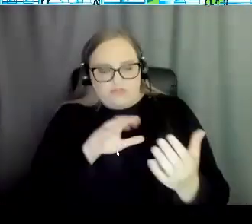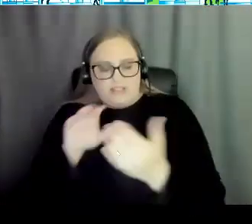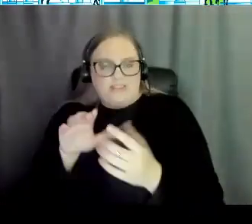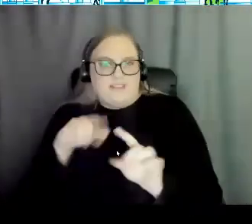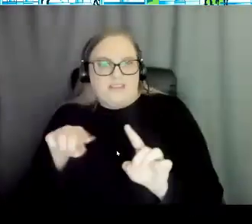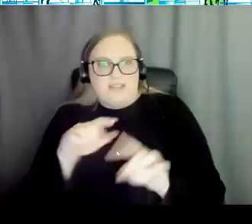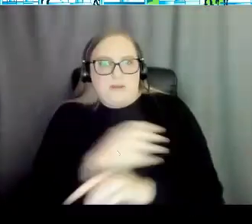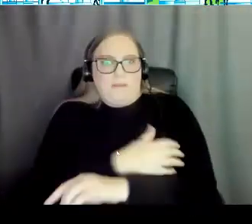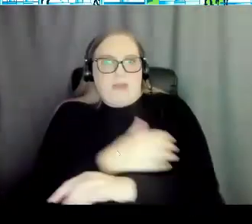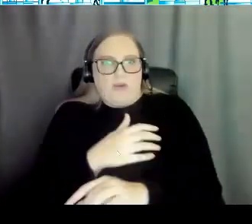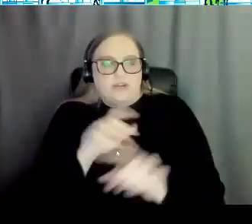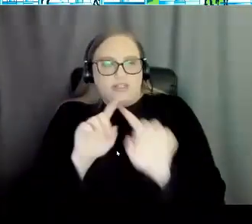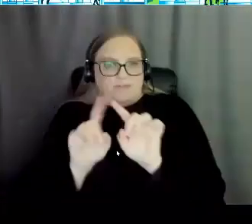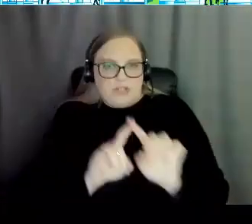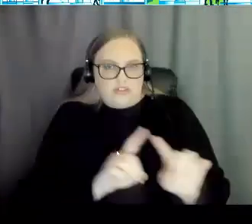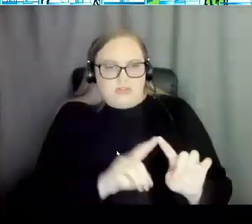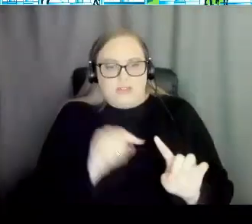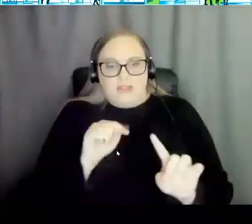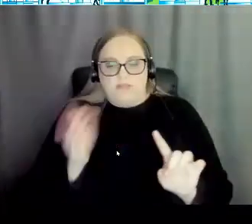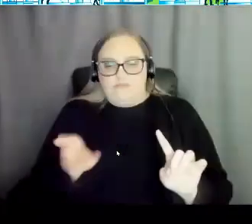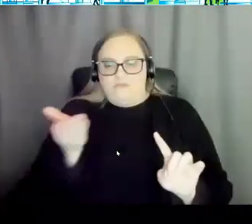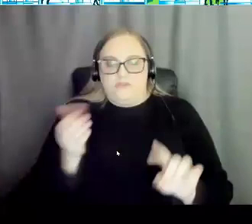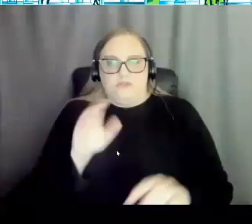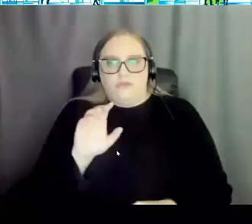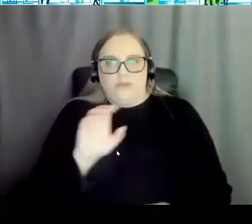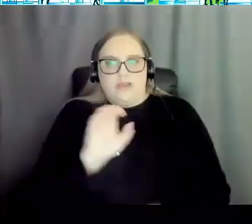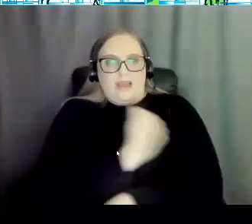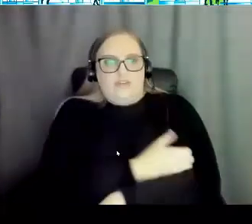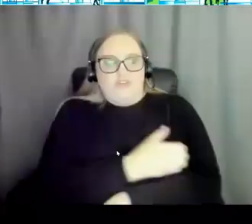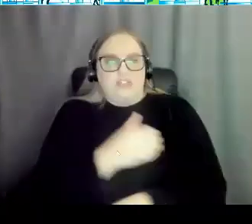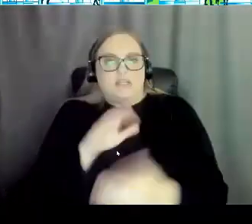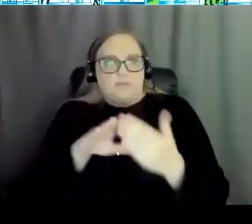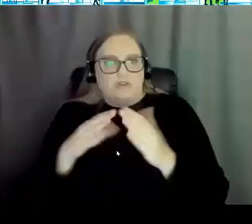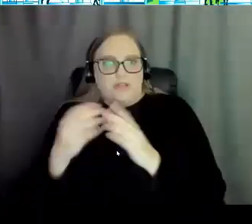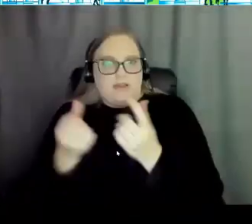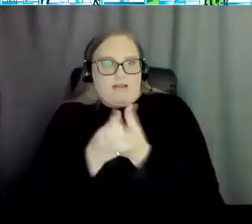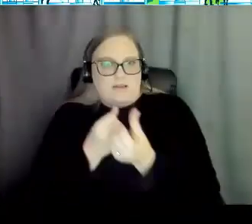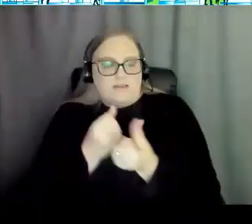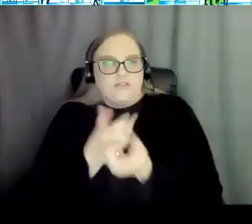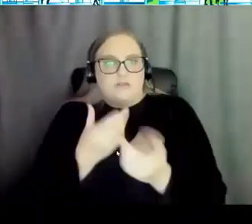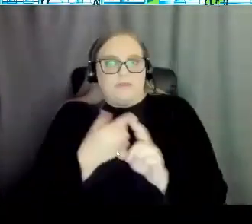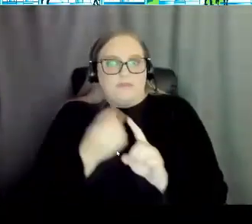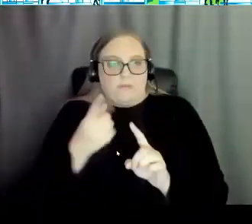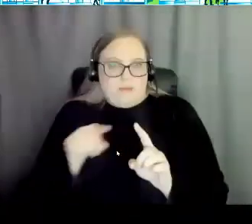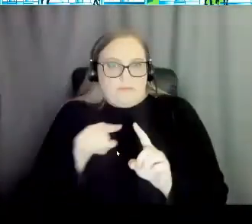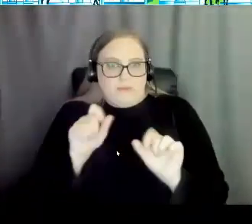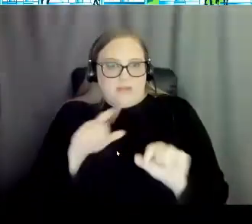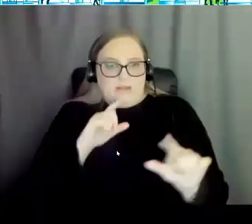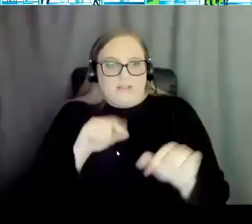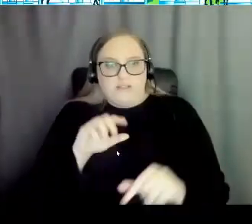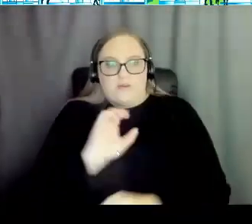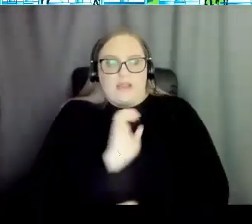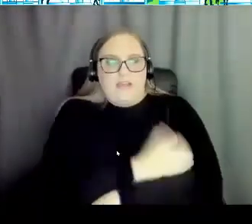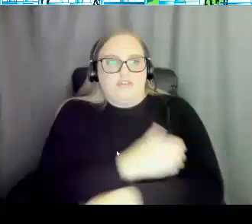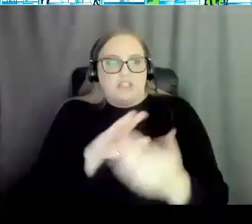this is a question that is posed to Energy Communities Alliance. So perhaps we could get an answer from that. Energy Communities Alliance, could